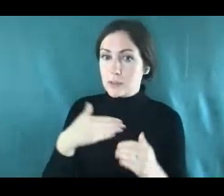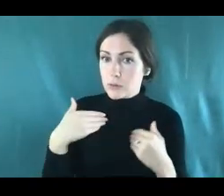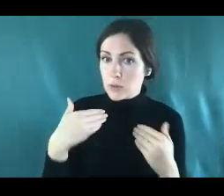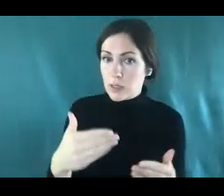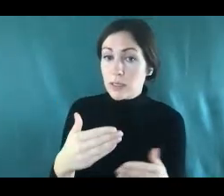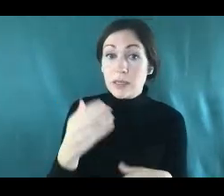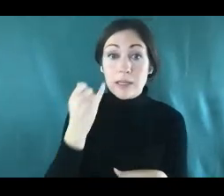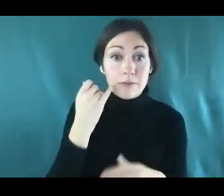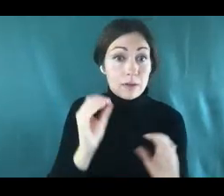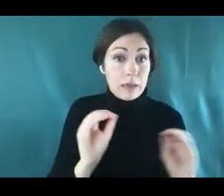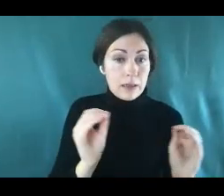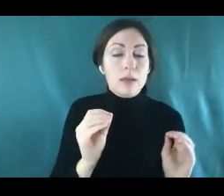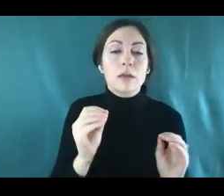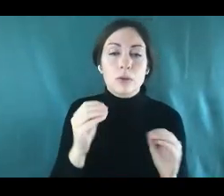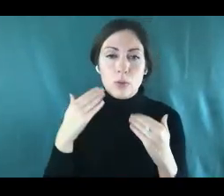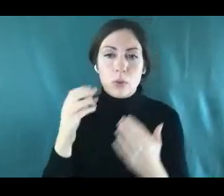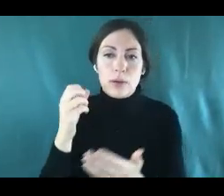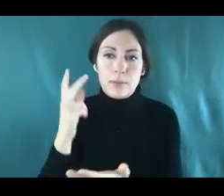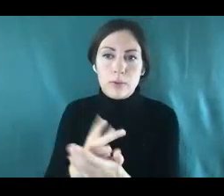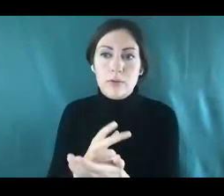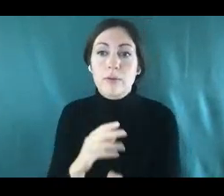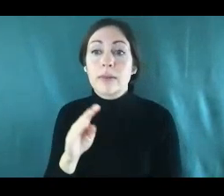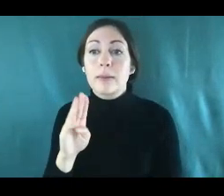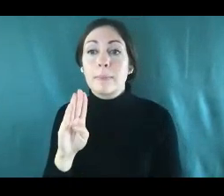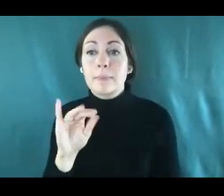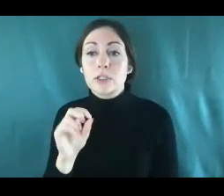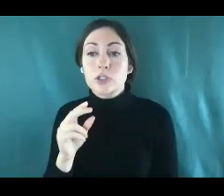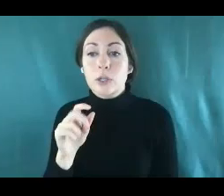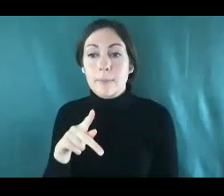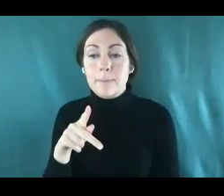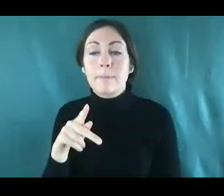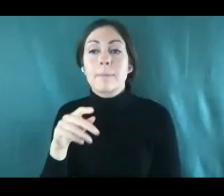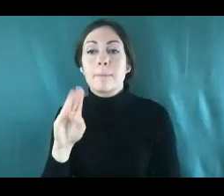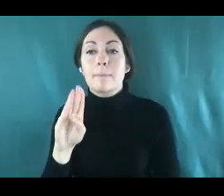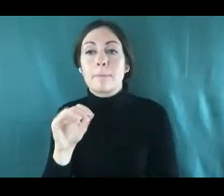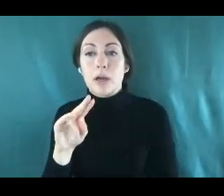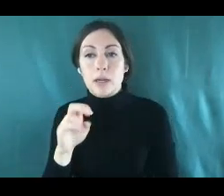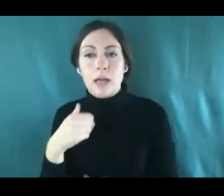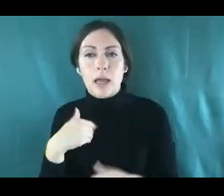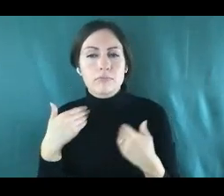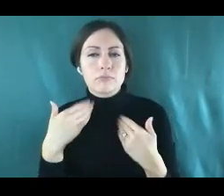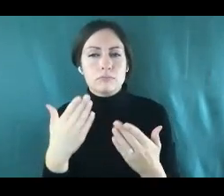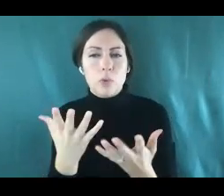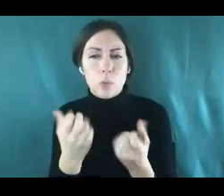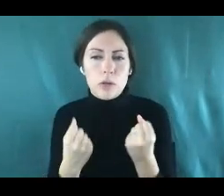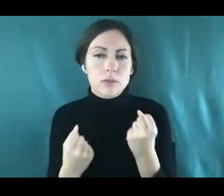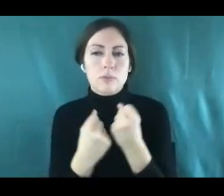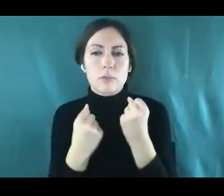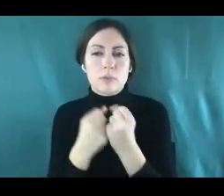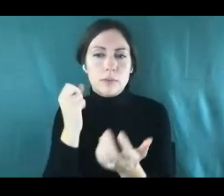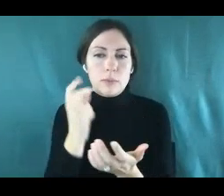to approve. This is Bishop Bonnie Rad, I make a motion to approve those minutes.